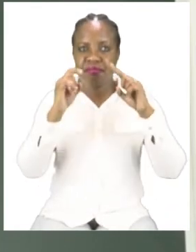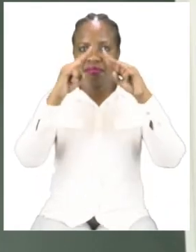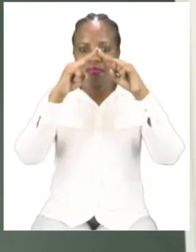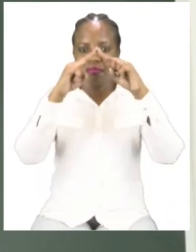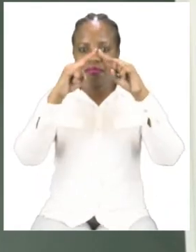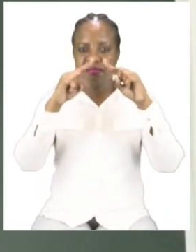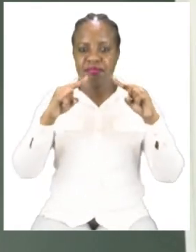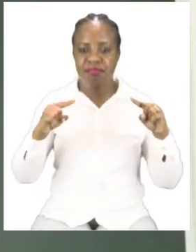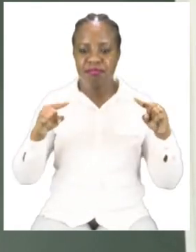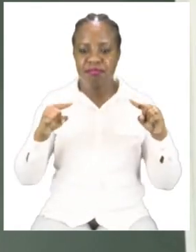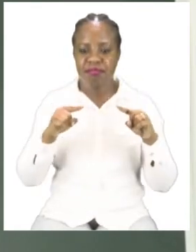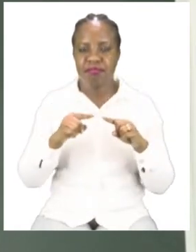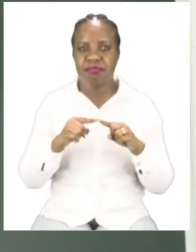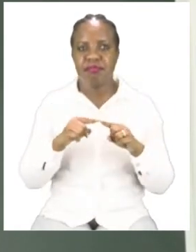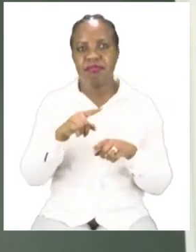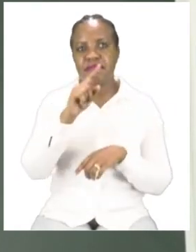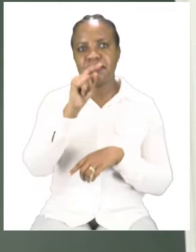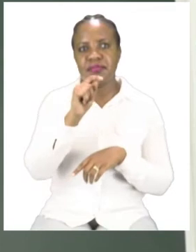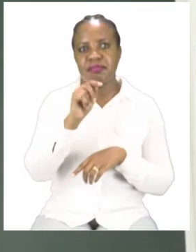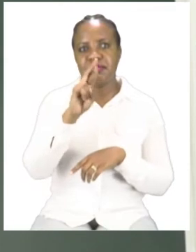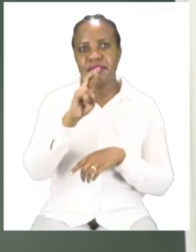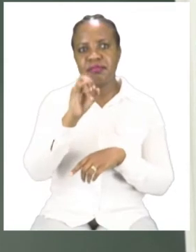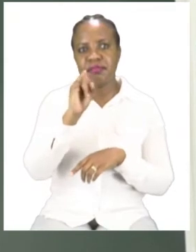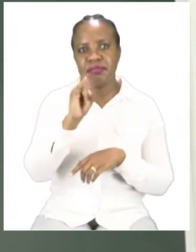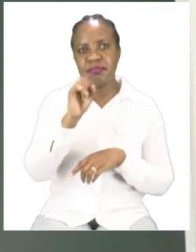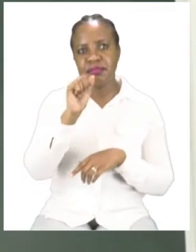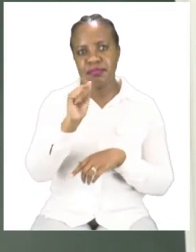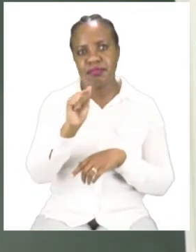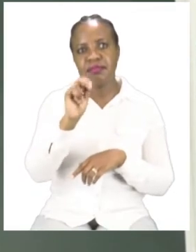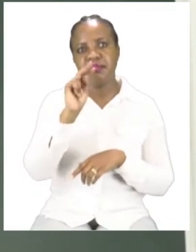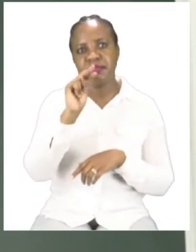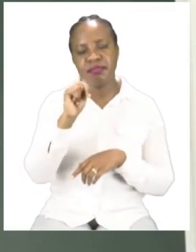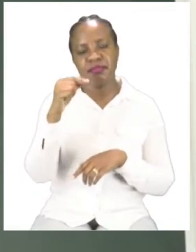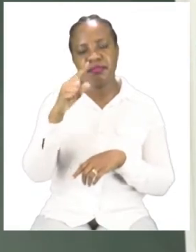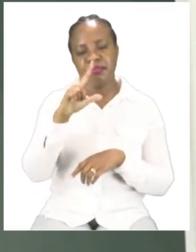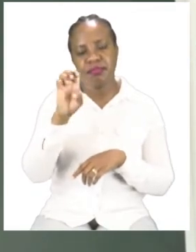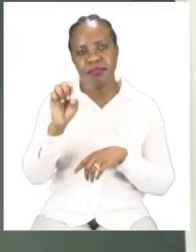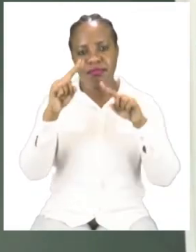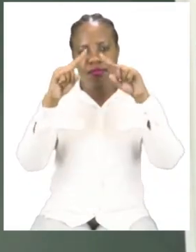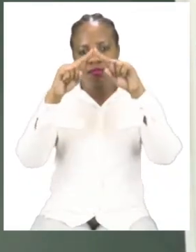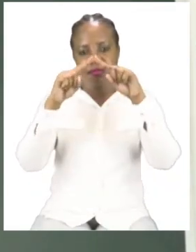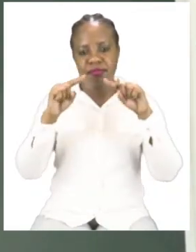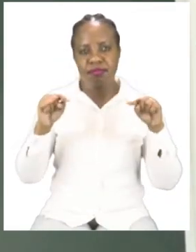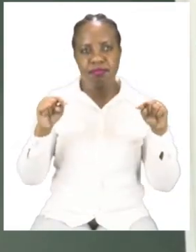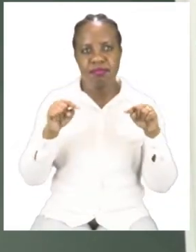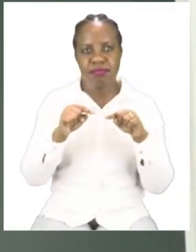a triangle. Everyone, let's say triangle.